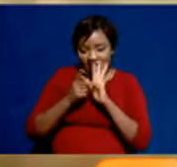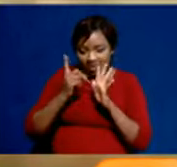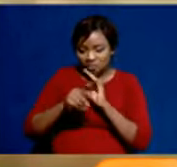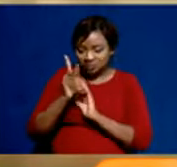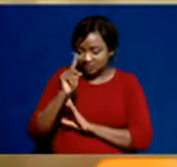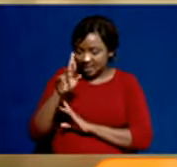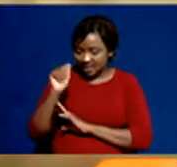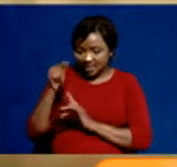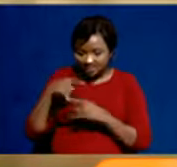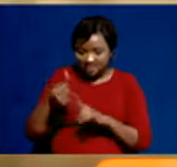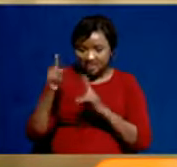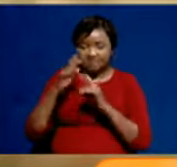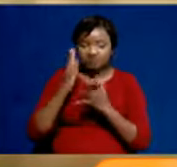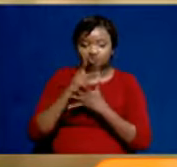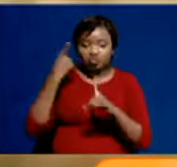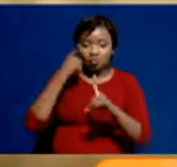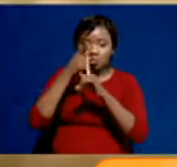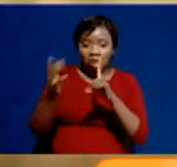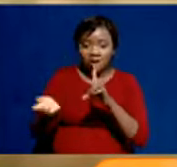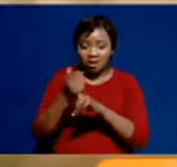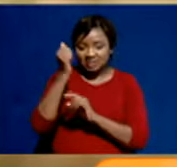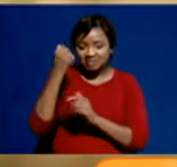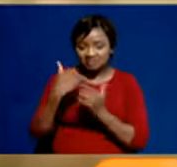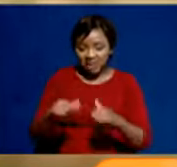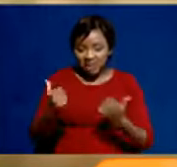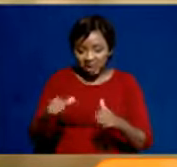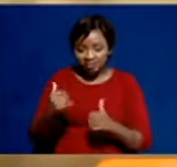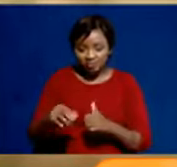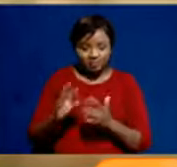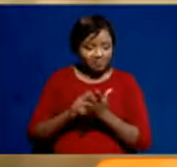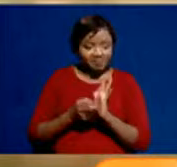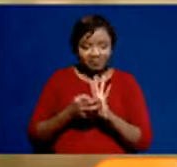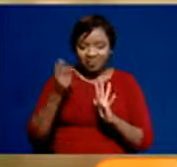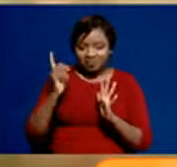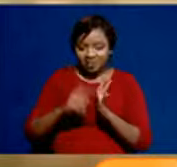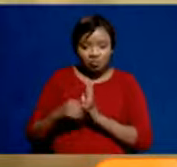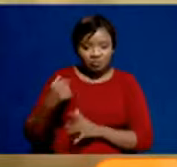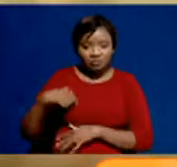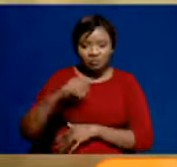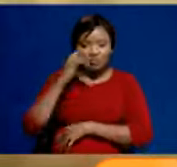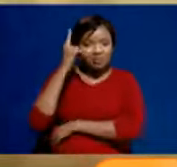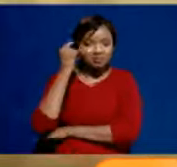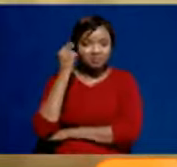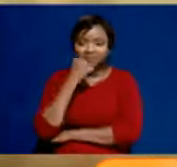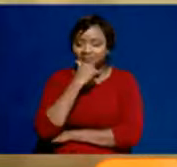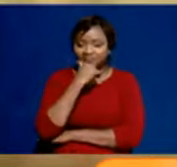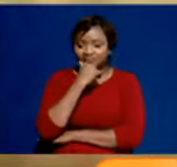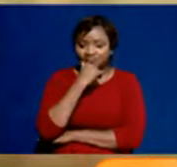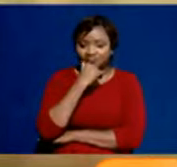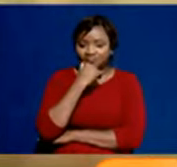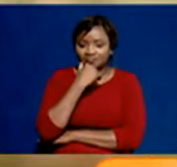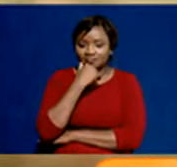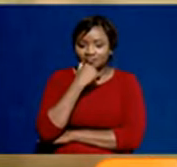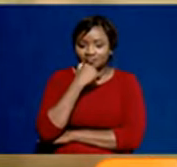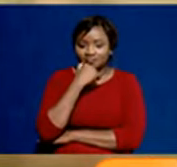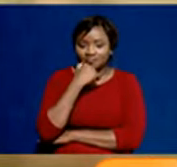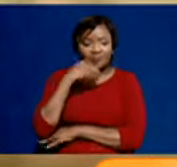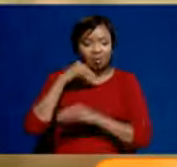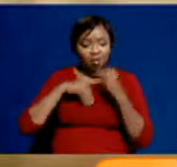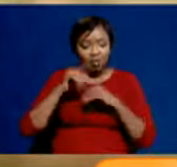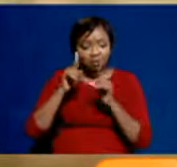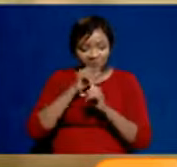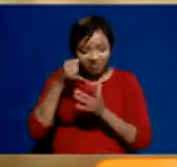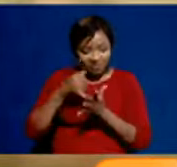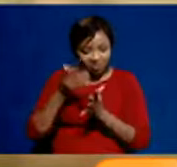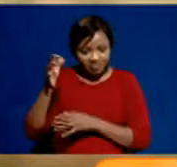wondering, has corruption and mismanagement permeated KRA? KRA was